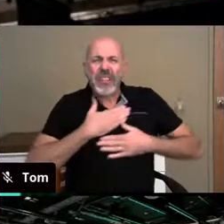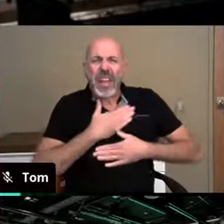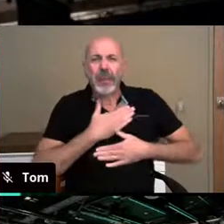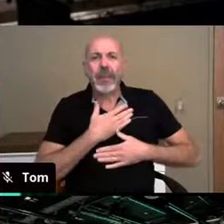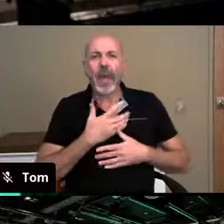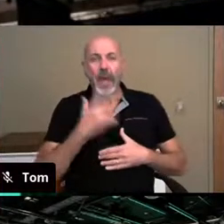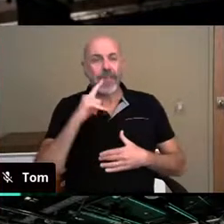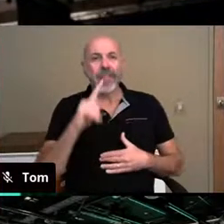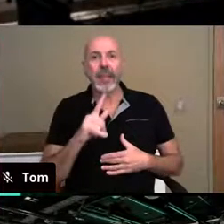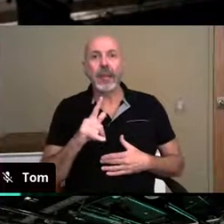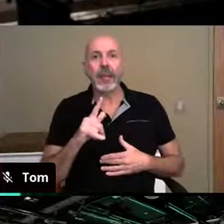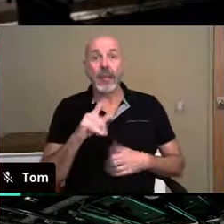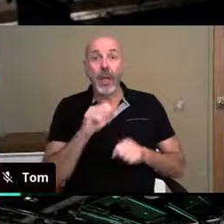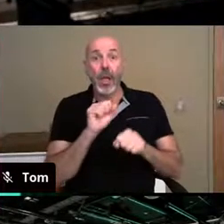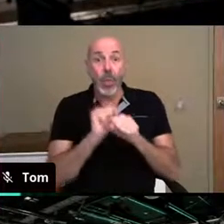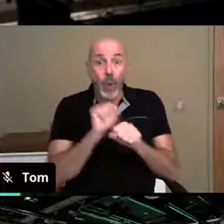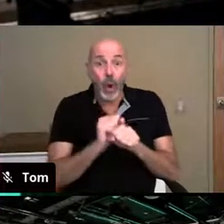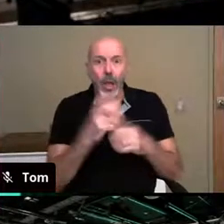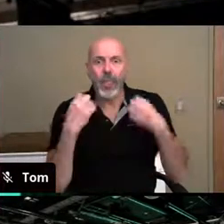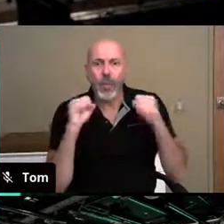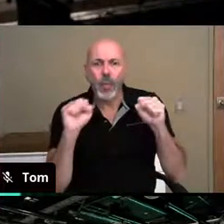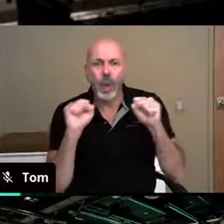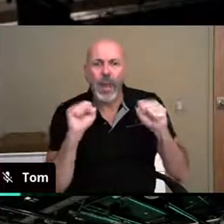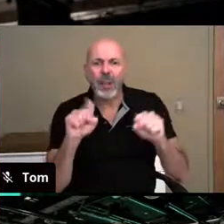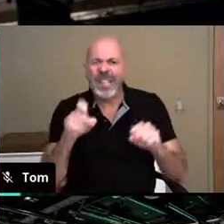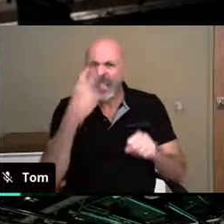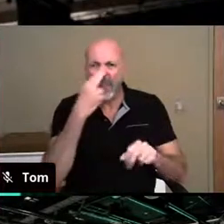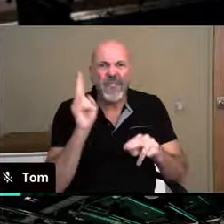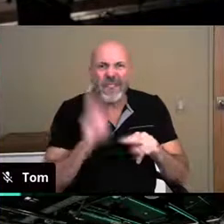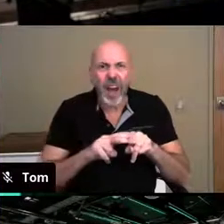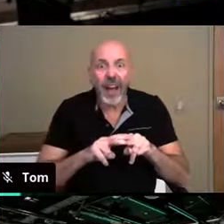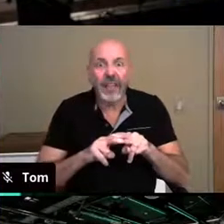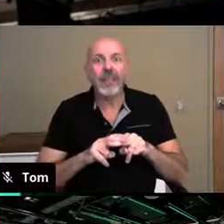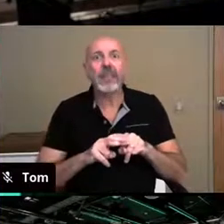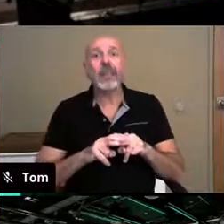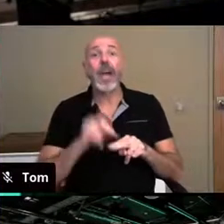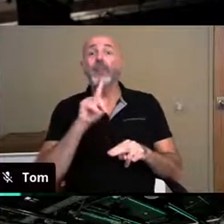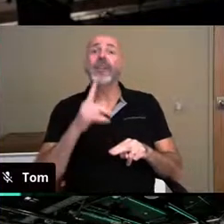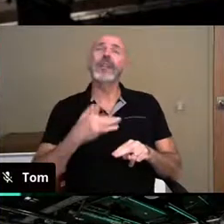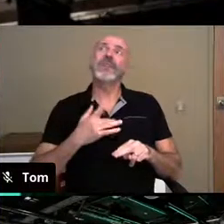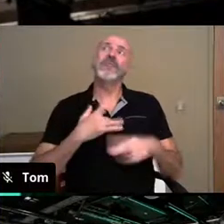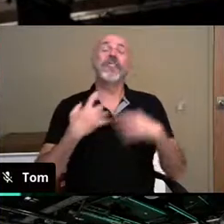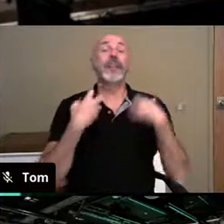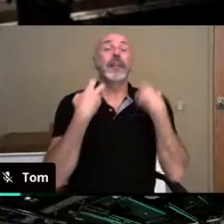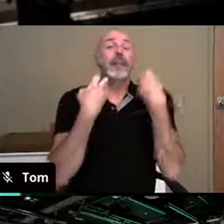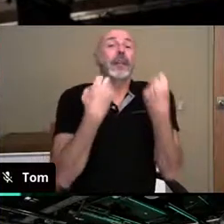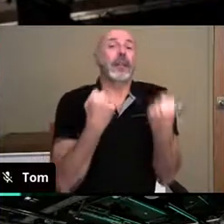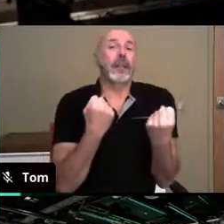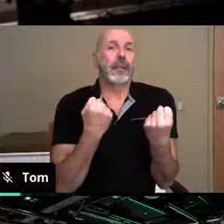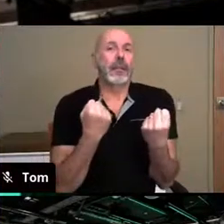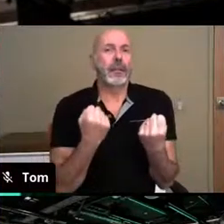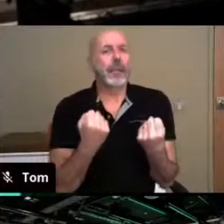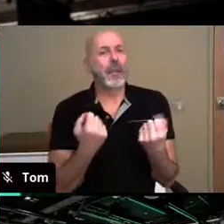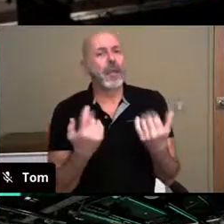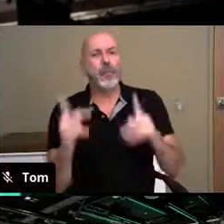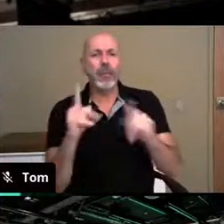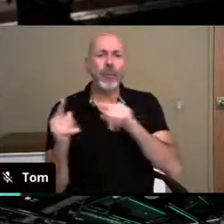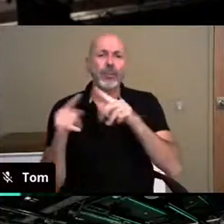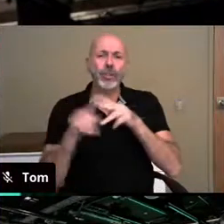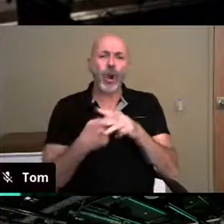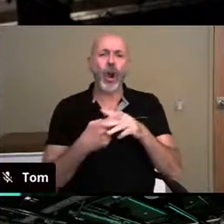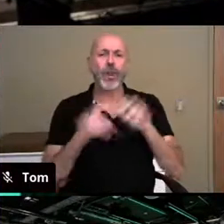to be incredibly fun, and it needs to be like undercover fitness and very healing, because a lot of people come to fitness or workouts or the